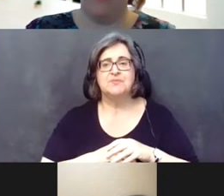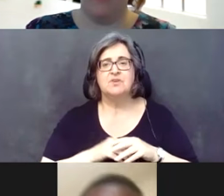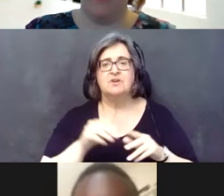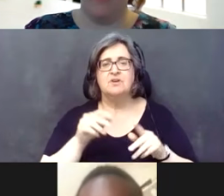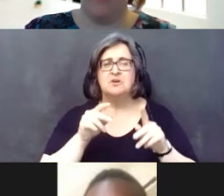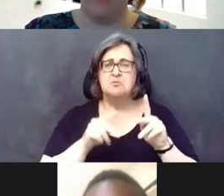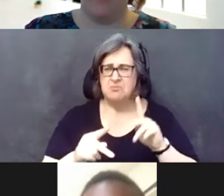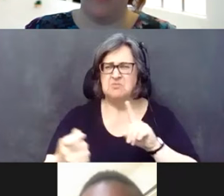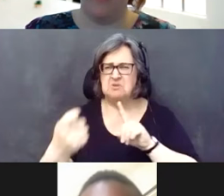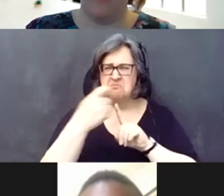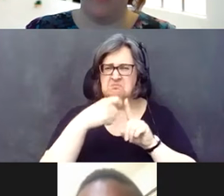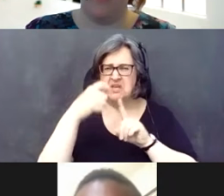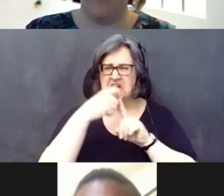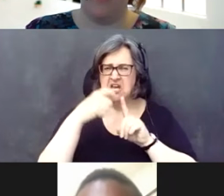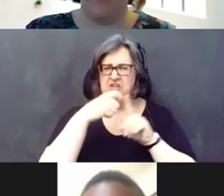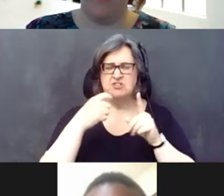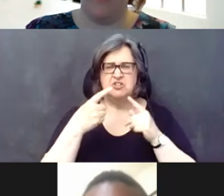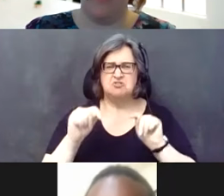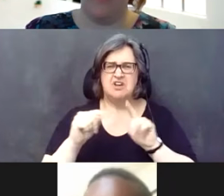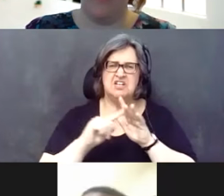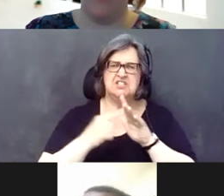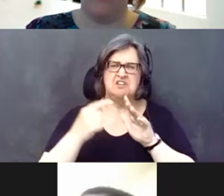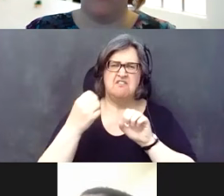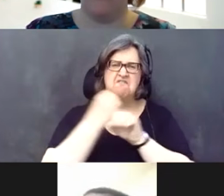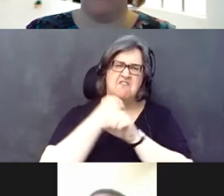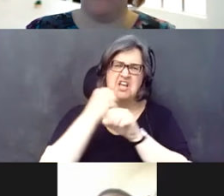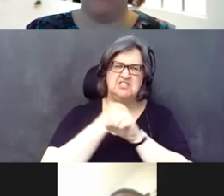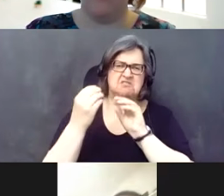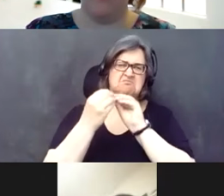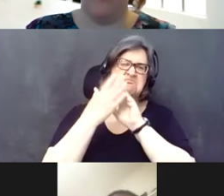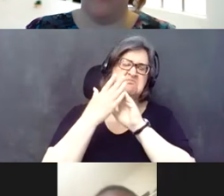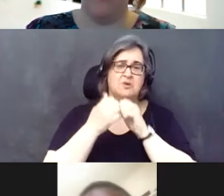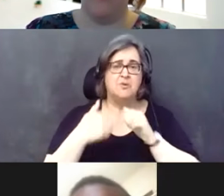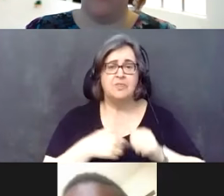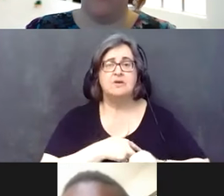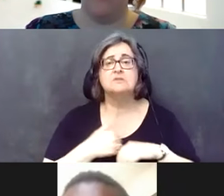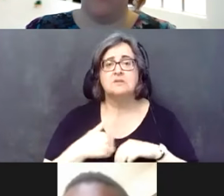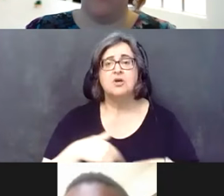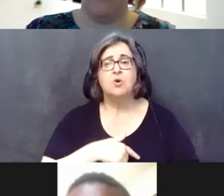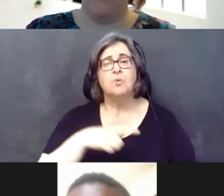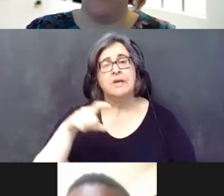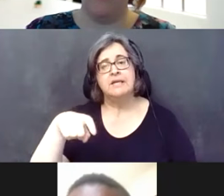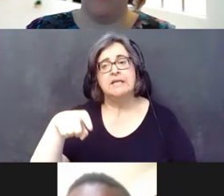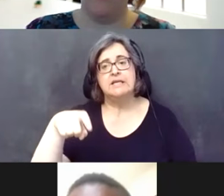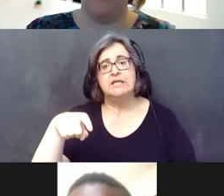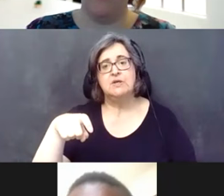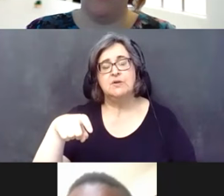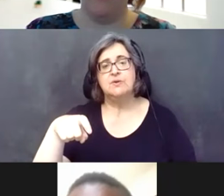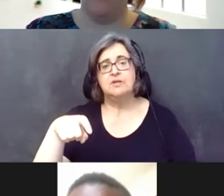us and try to start fights with us, and that, and we need